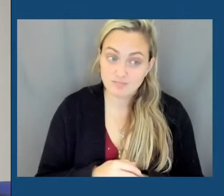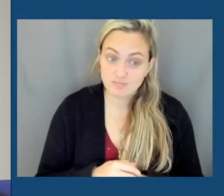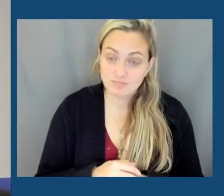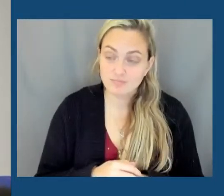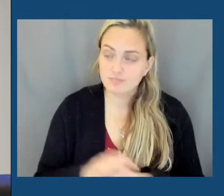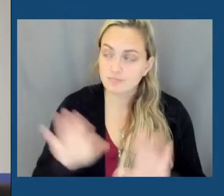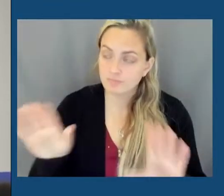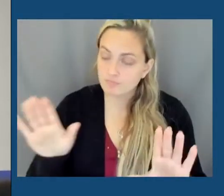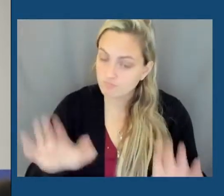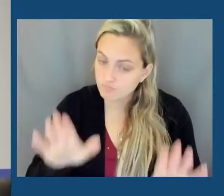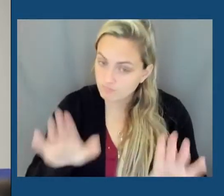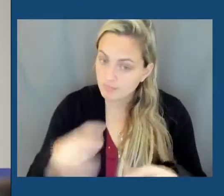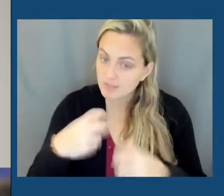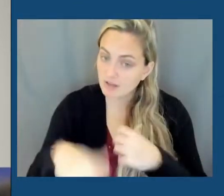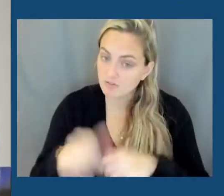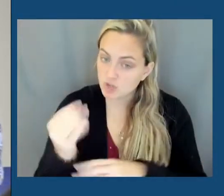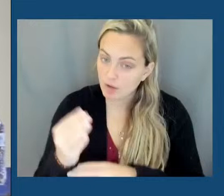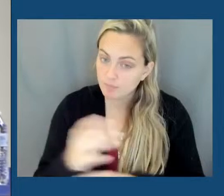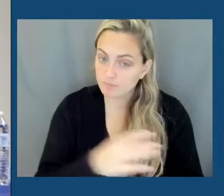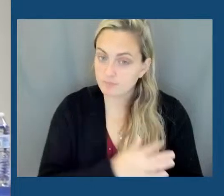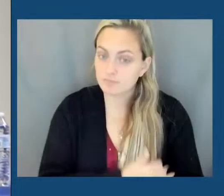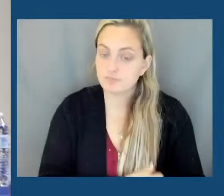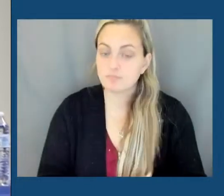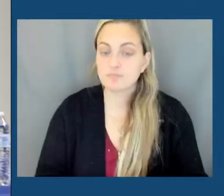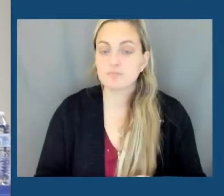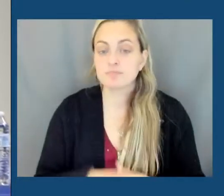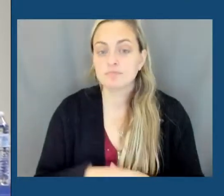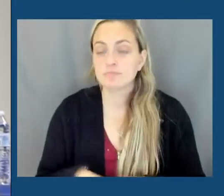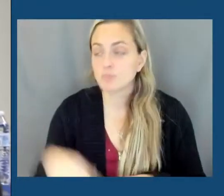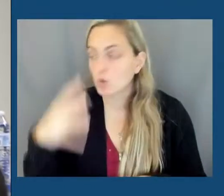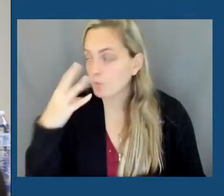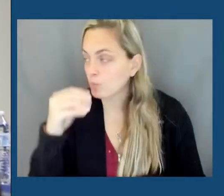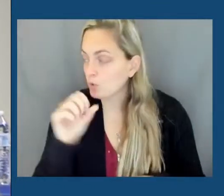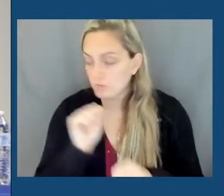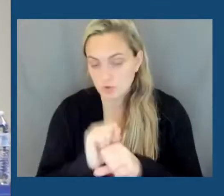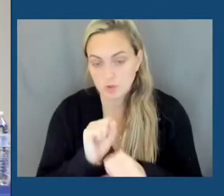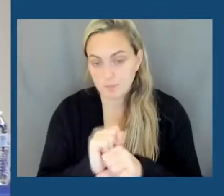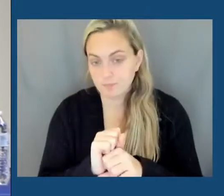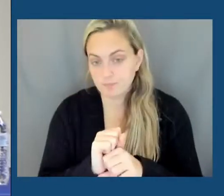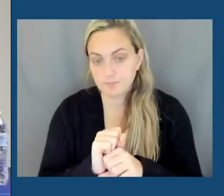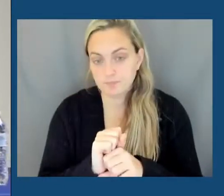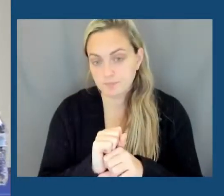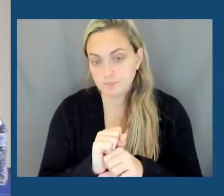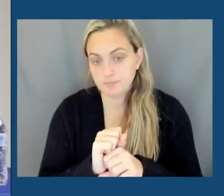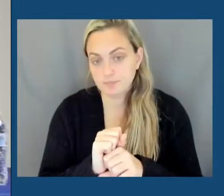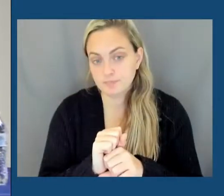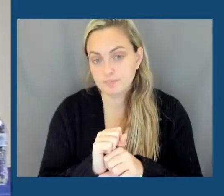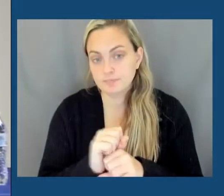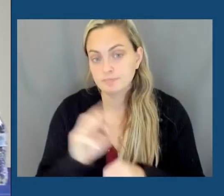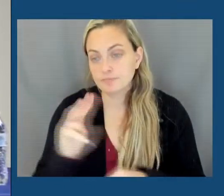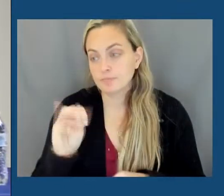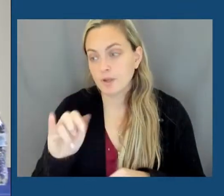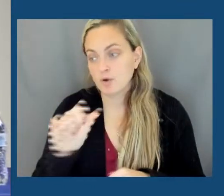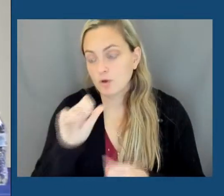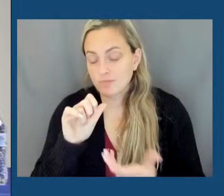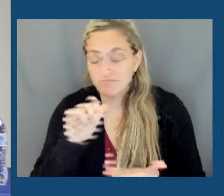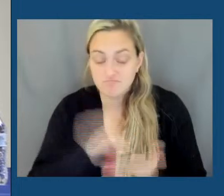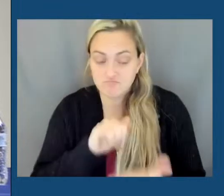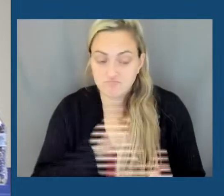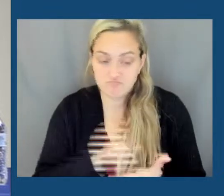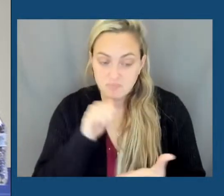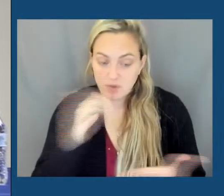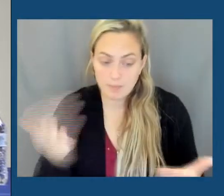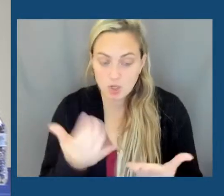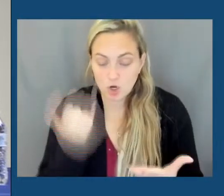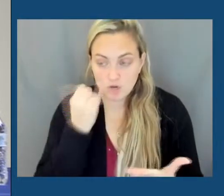slack, because it's a tough job, and she's doing a beautiful job. I want you also to know Micron wouldn't be here if it weren't for her. You need to